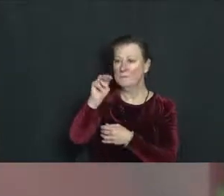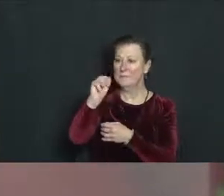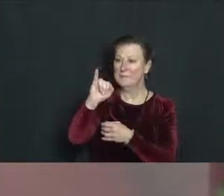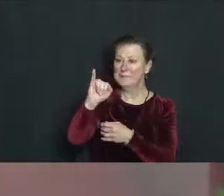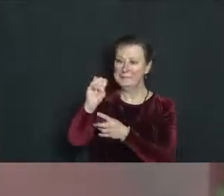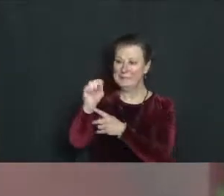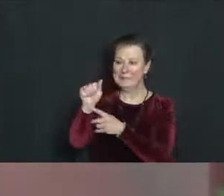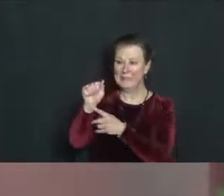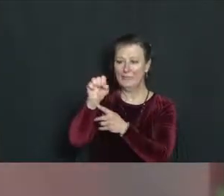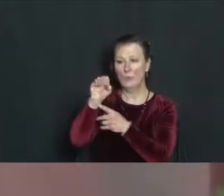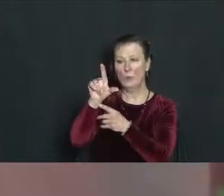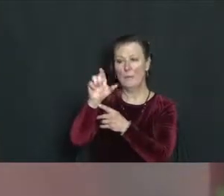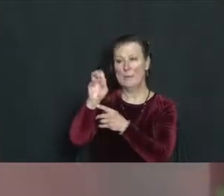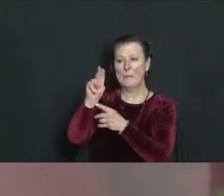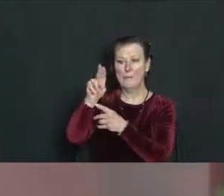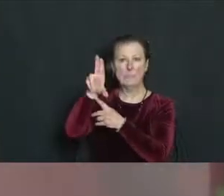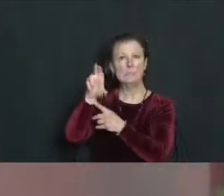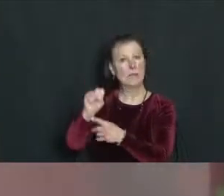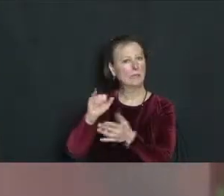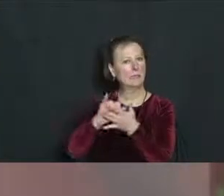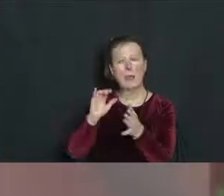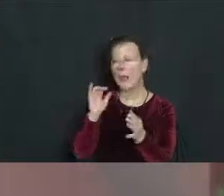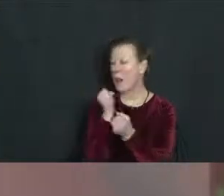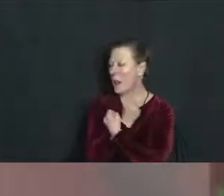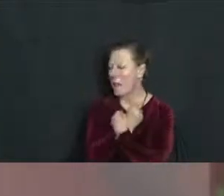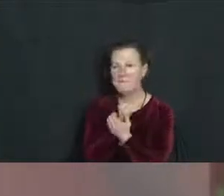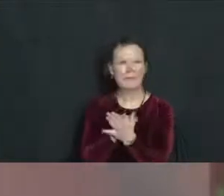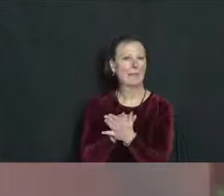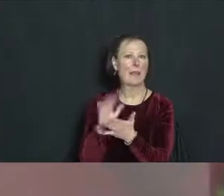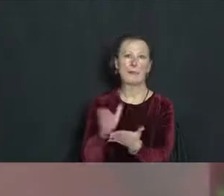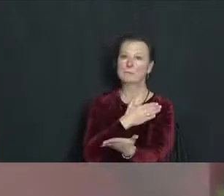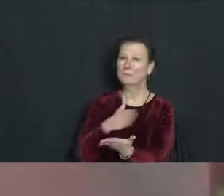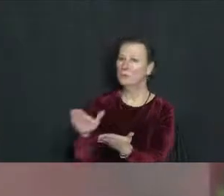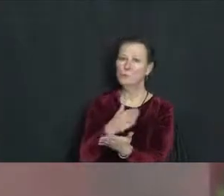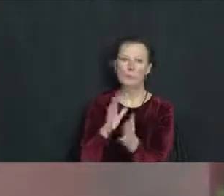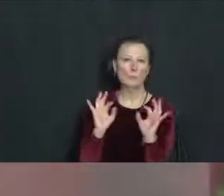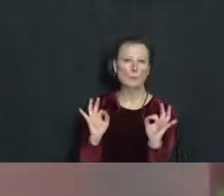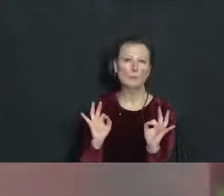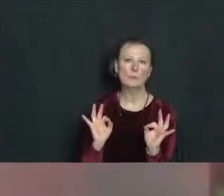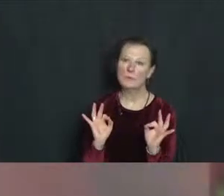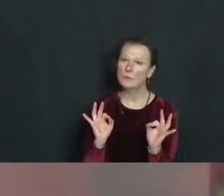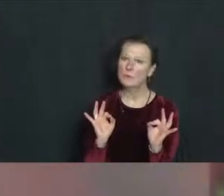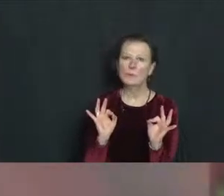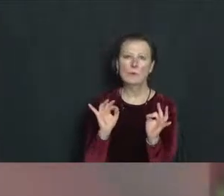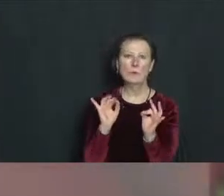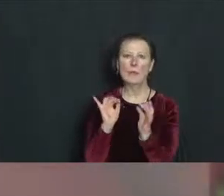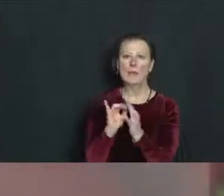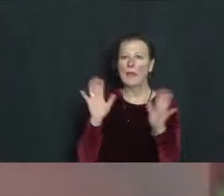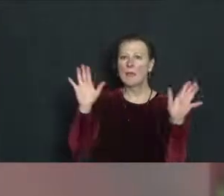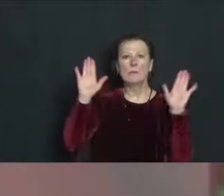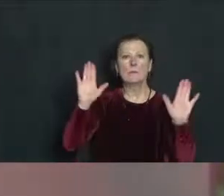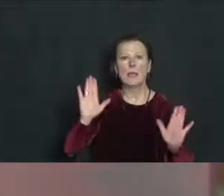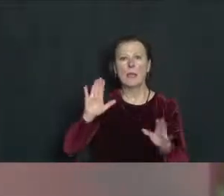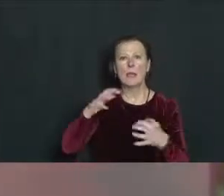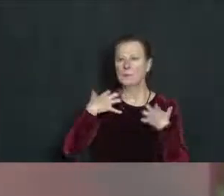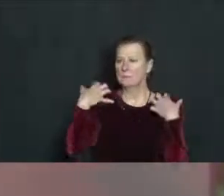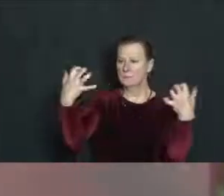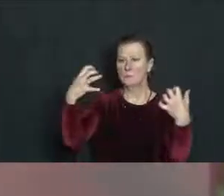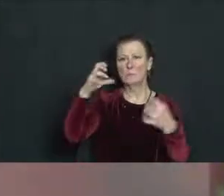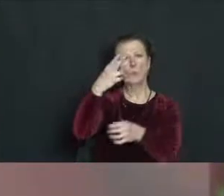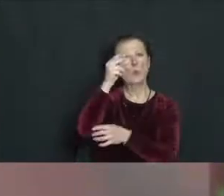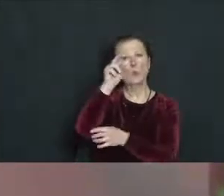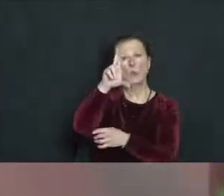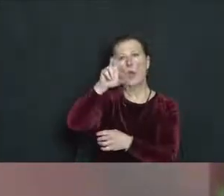choral masterpiece that I knew well and I dearly loved. And as this mighty chorus